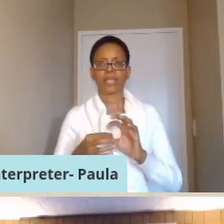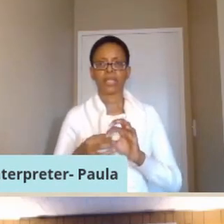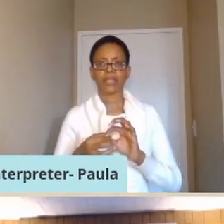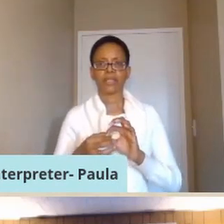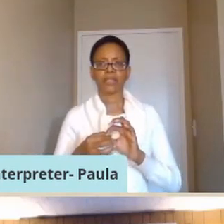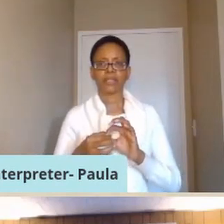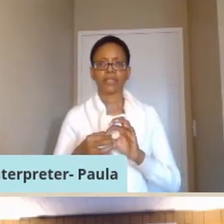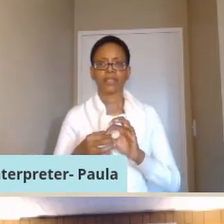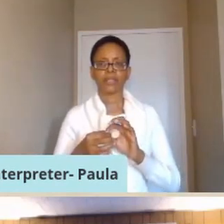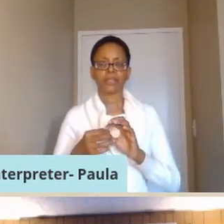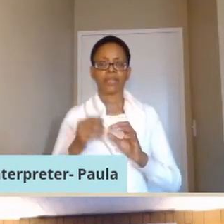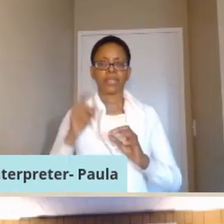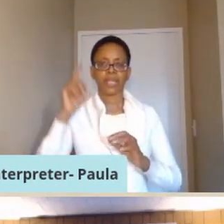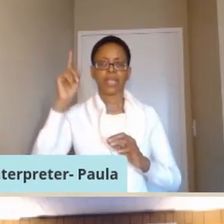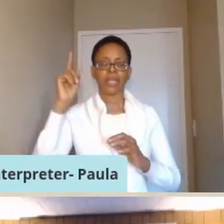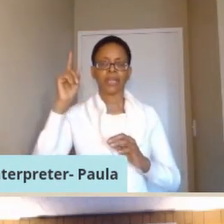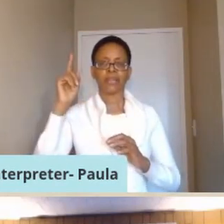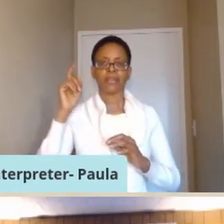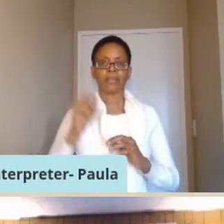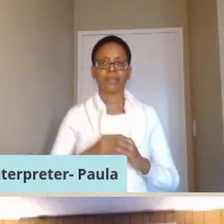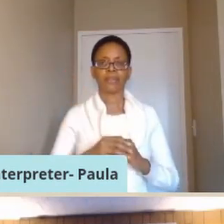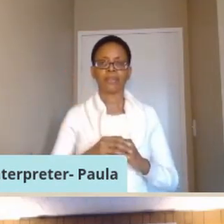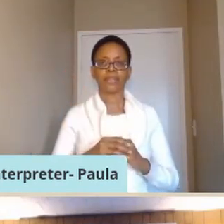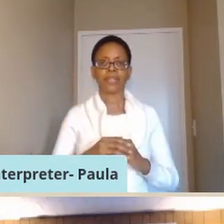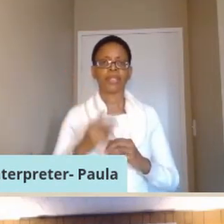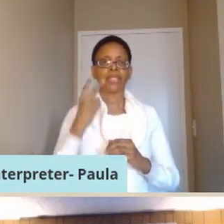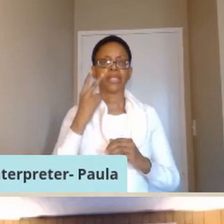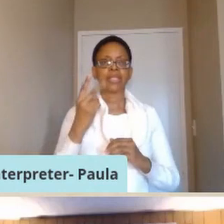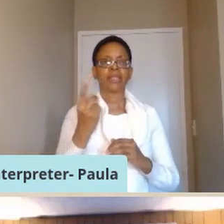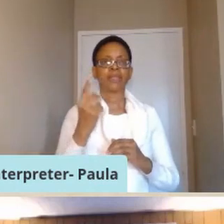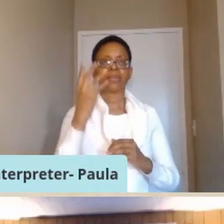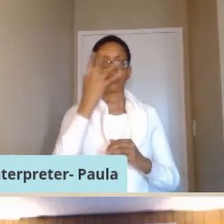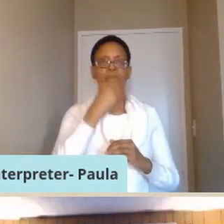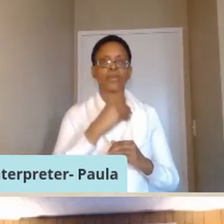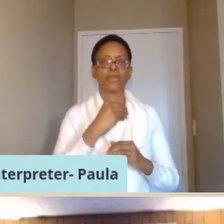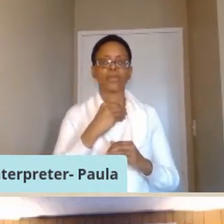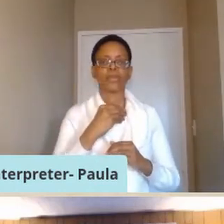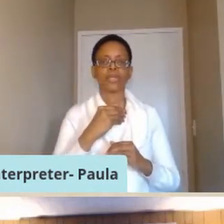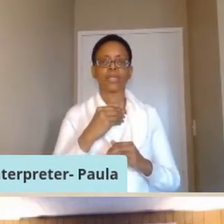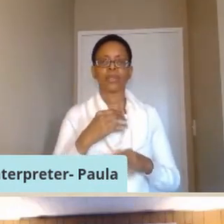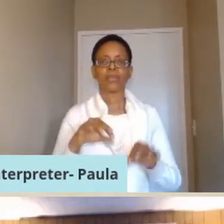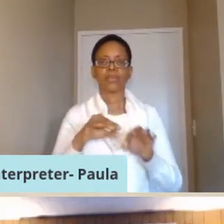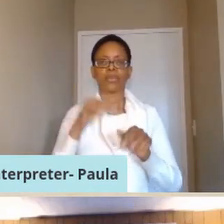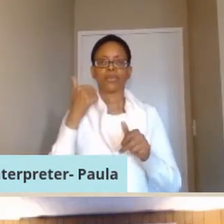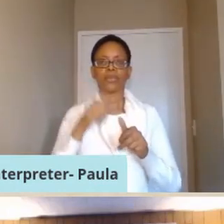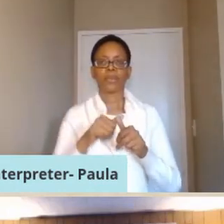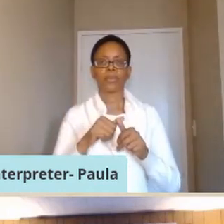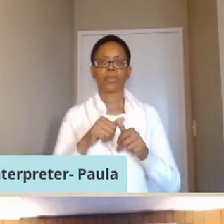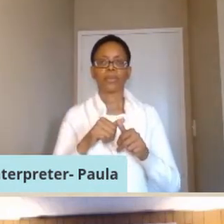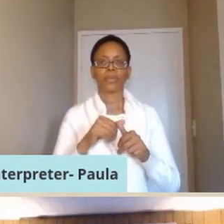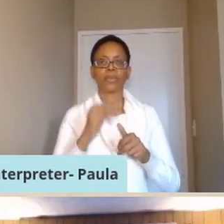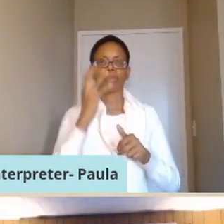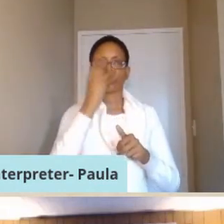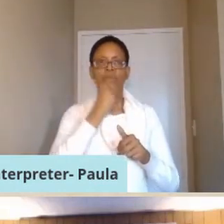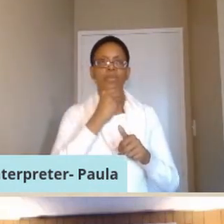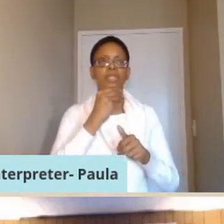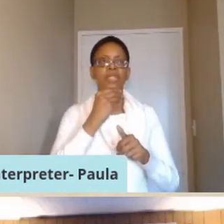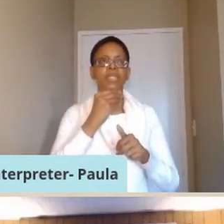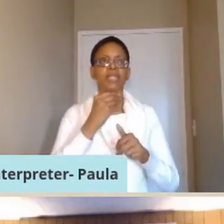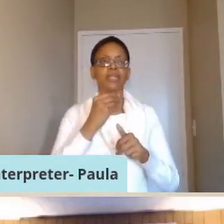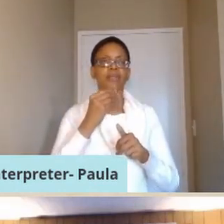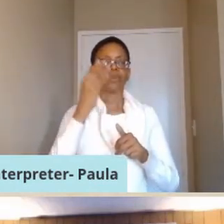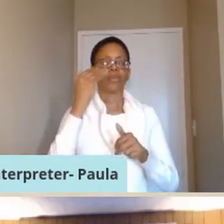Allah. If we see something is beautiful, then we should remember that beauty reflects the beauty of Allah subhanahu wa